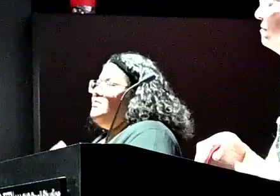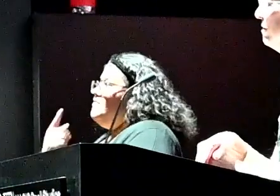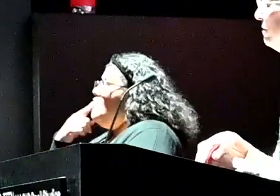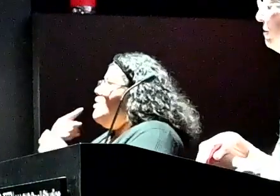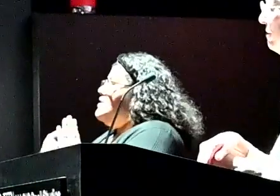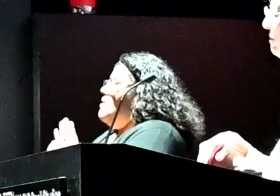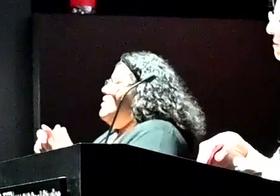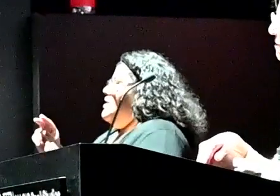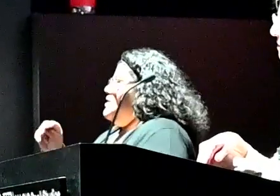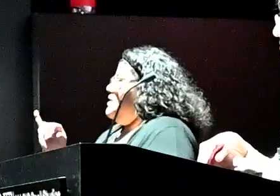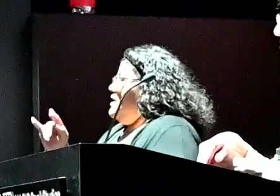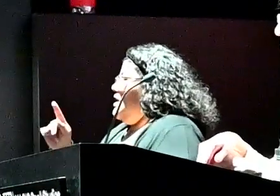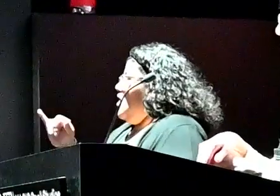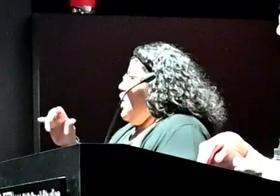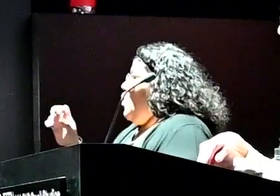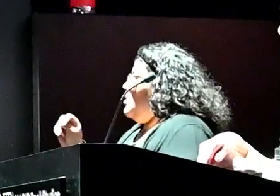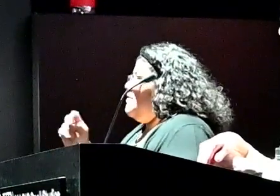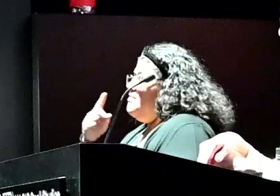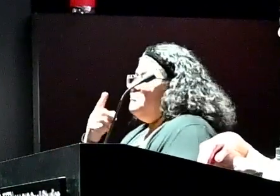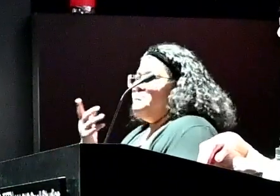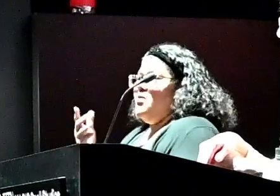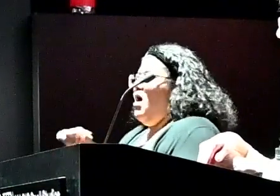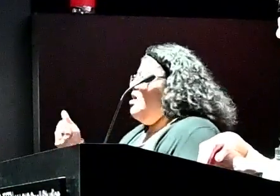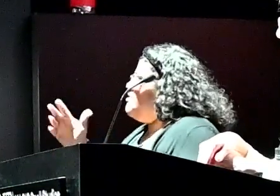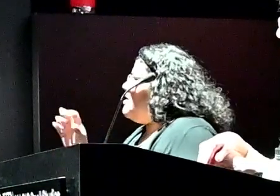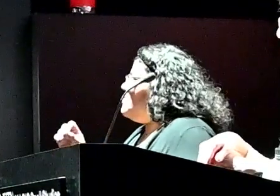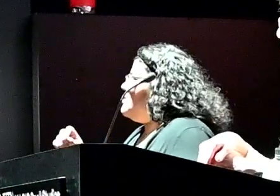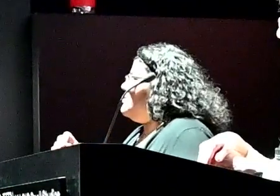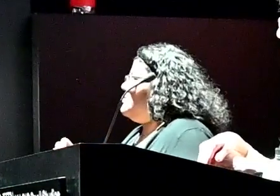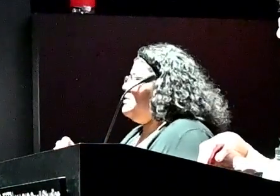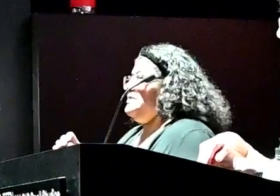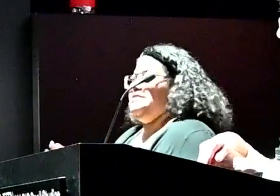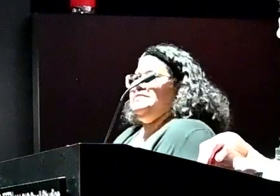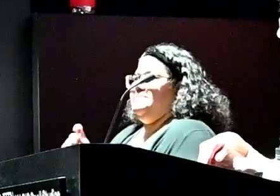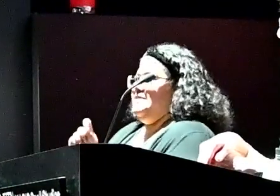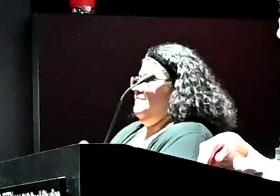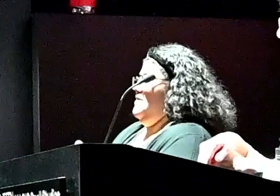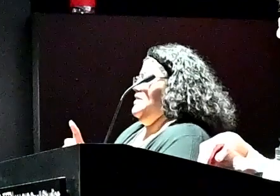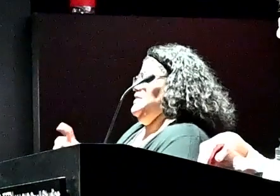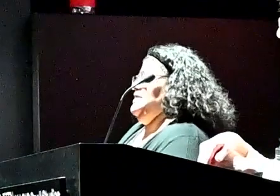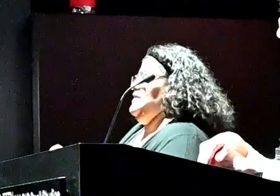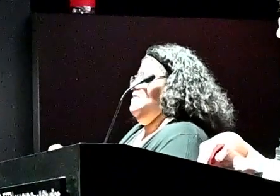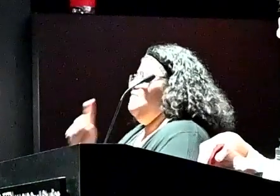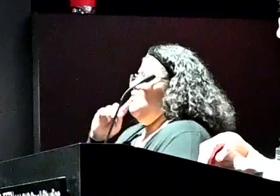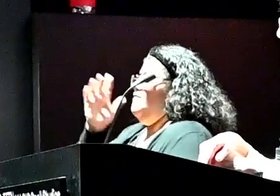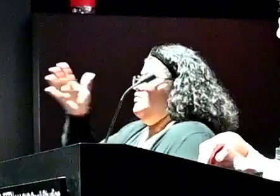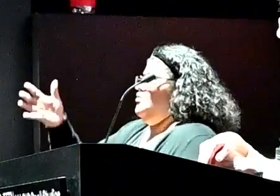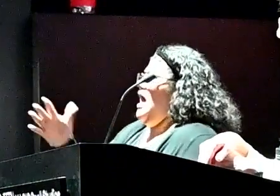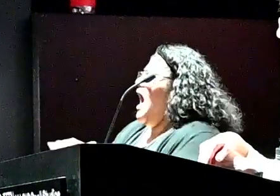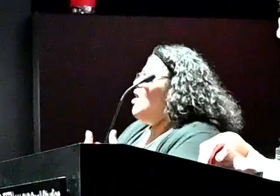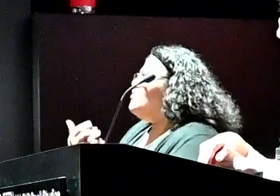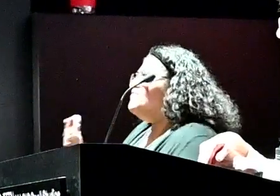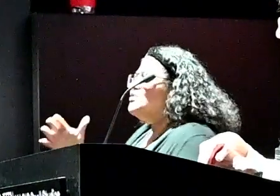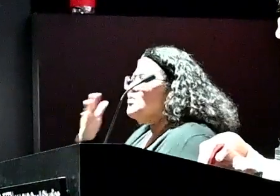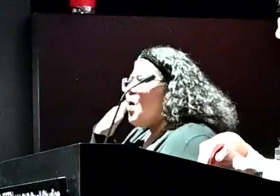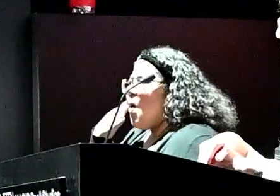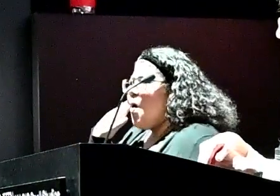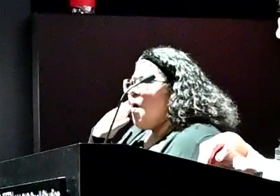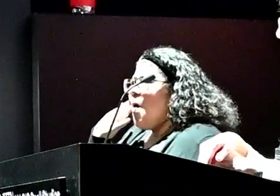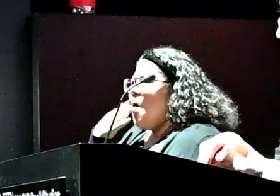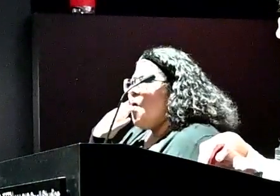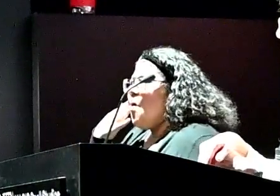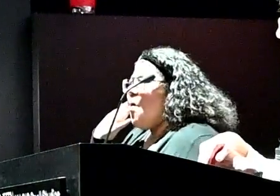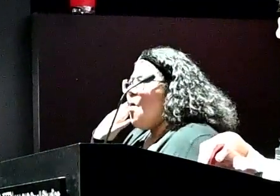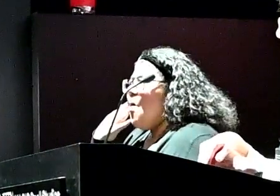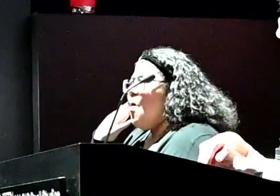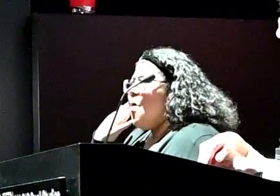with Nickelodeon or any other company, how do you know that these are the specific things that they will need in the future, or how do you know that these are the